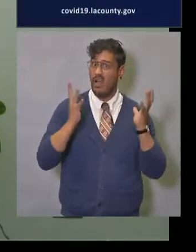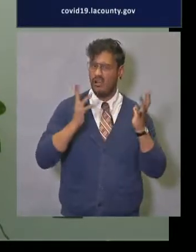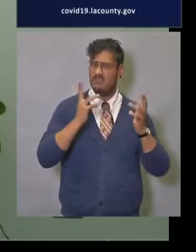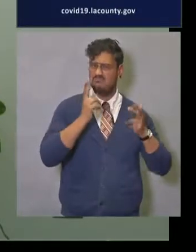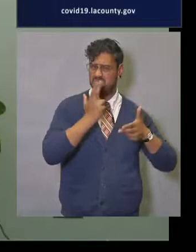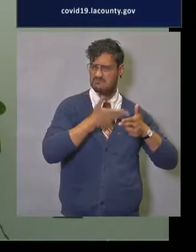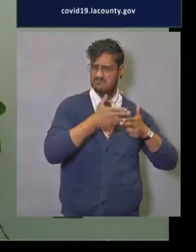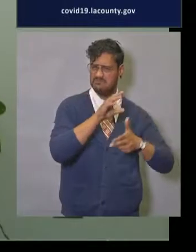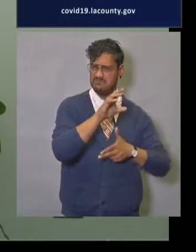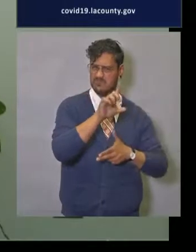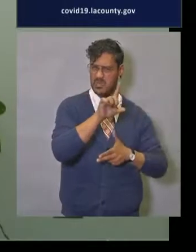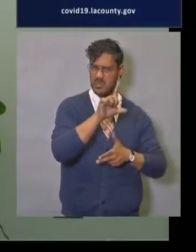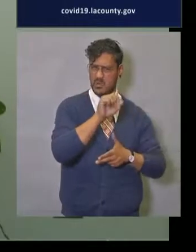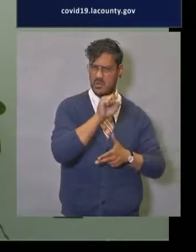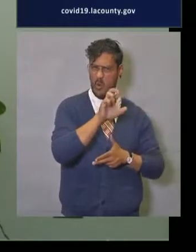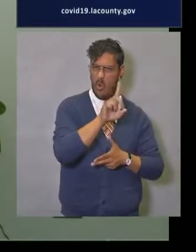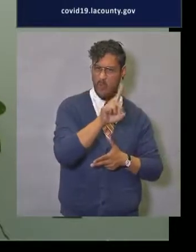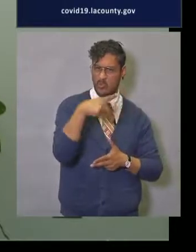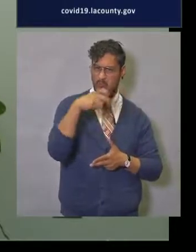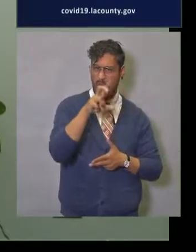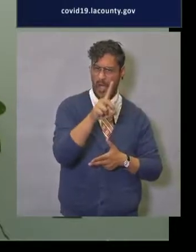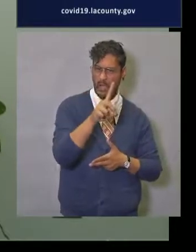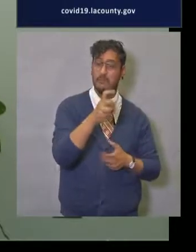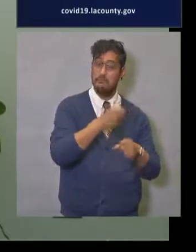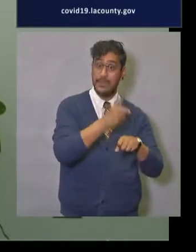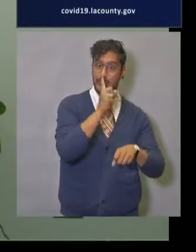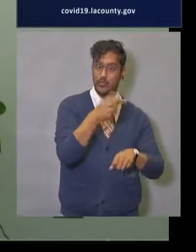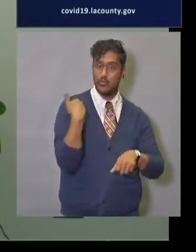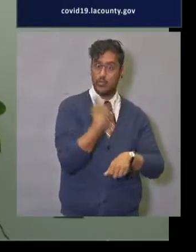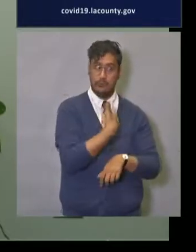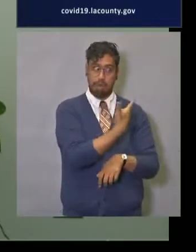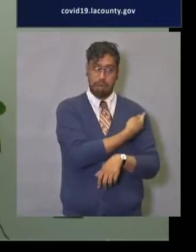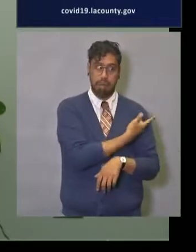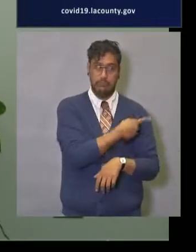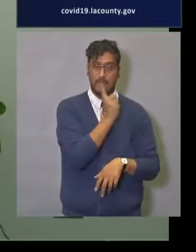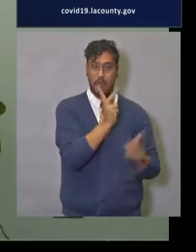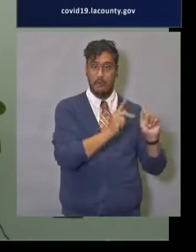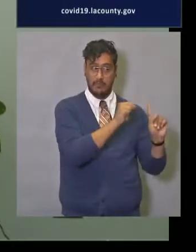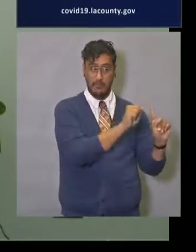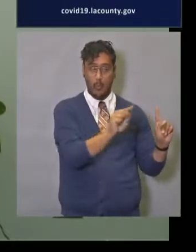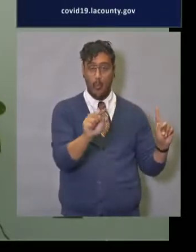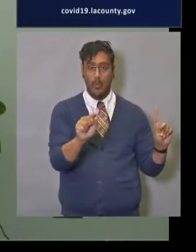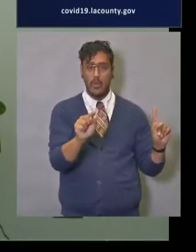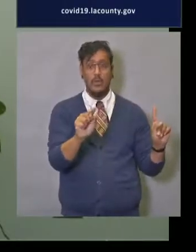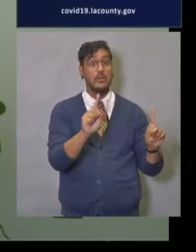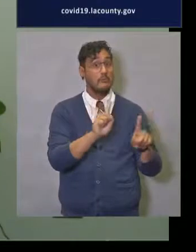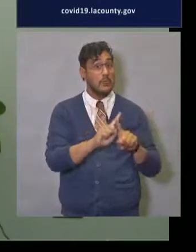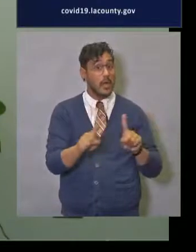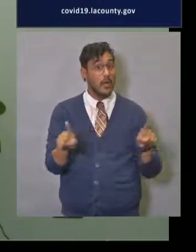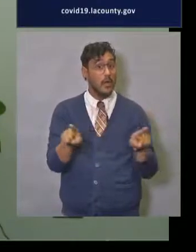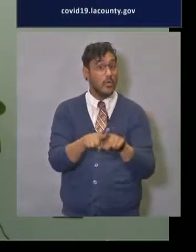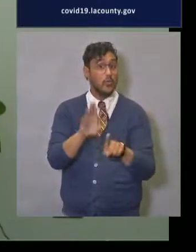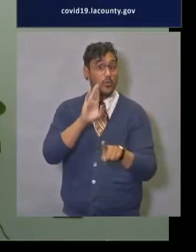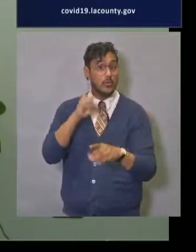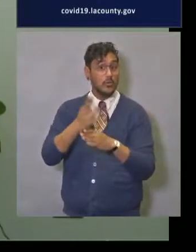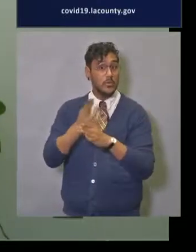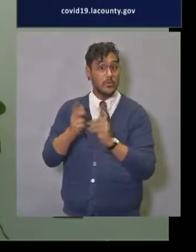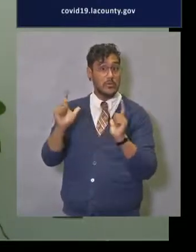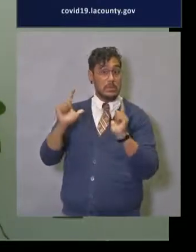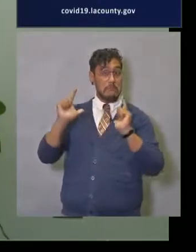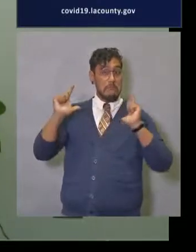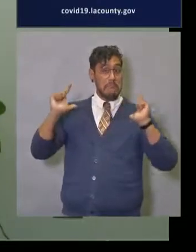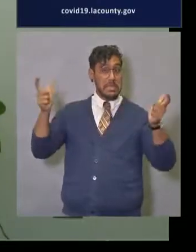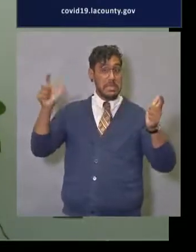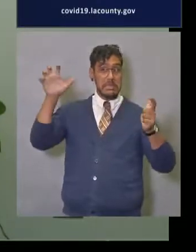sure we're getting to eligible workers. But you're also going to see us use our large capacity sites, those 5 sites that